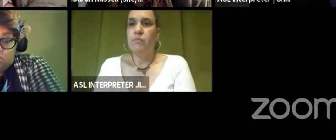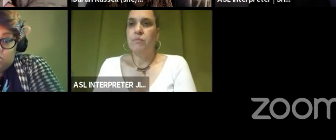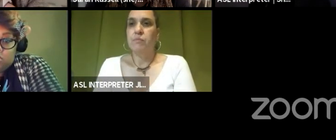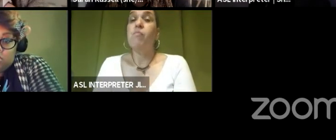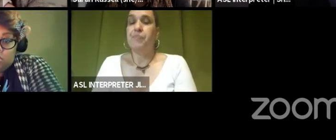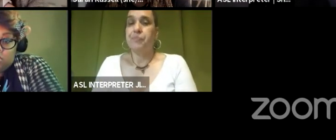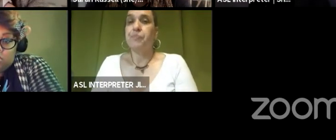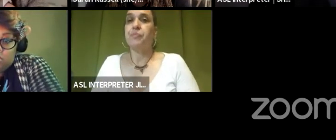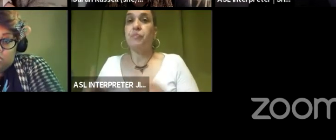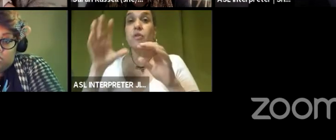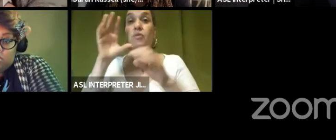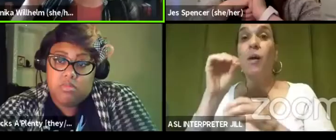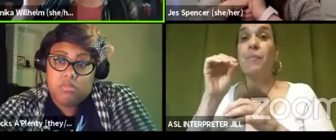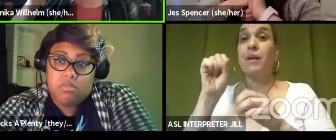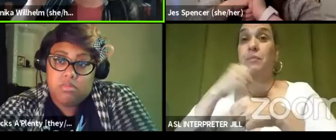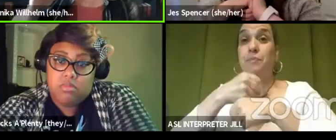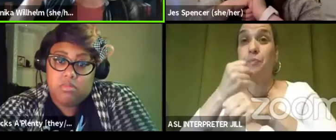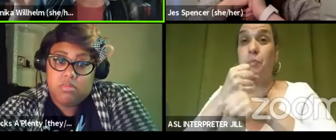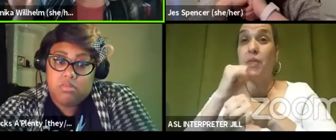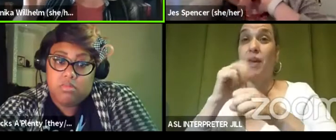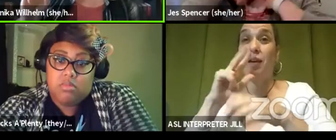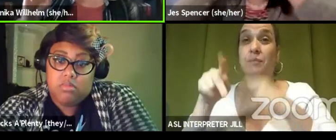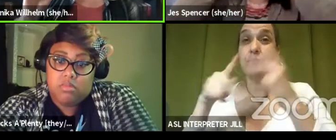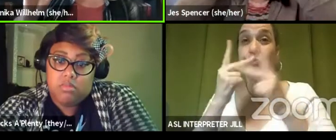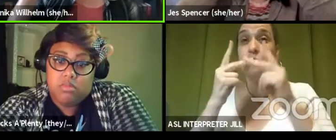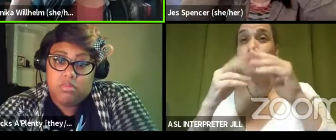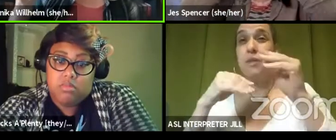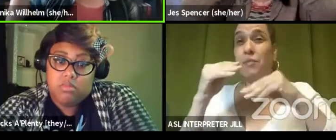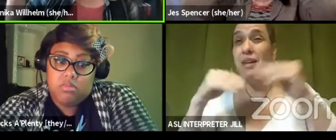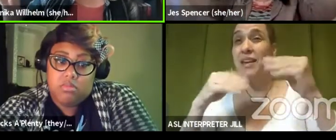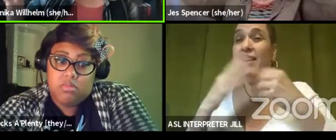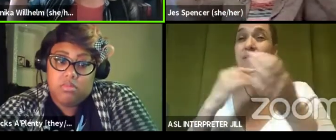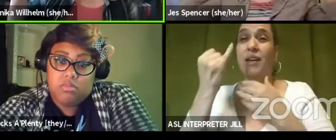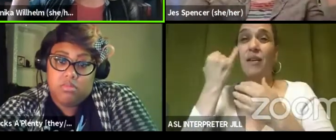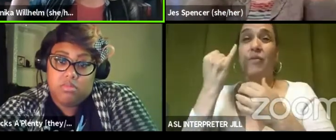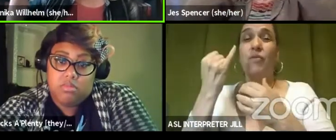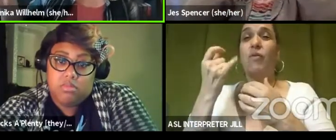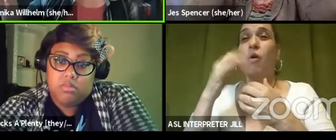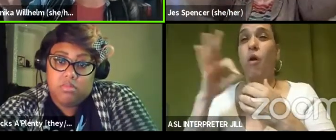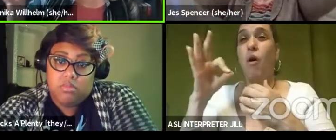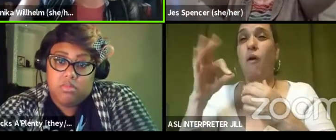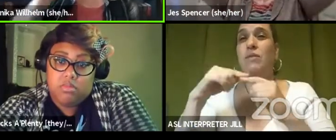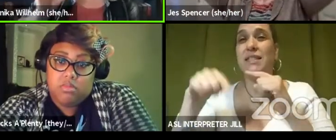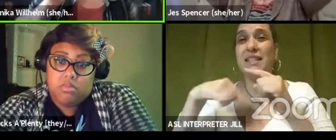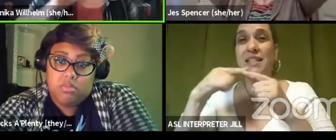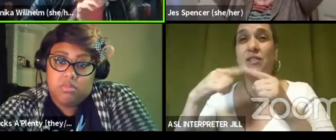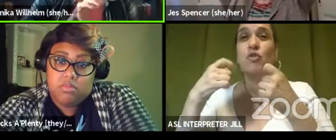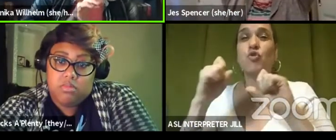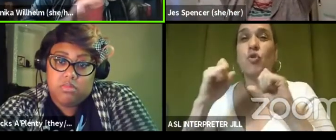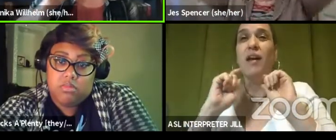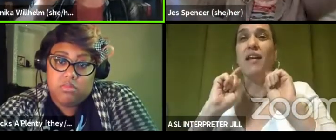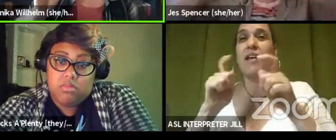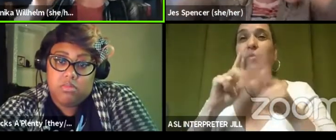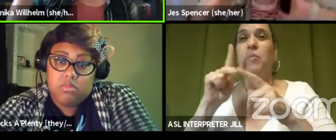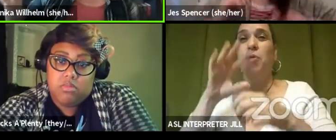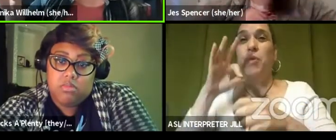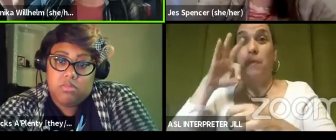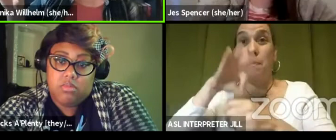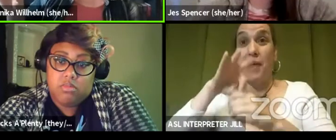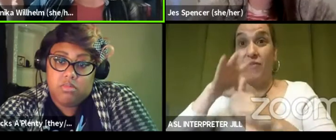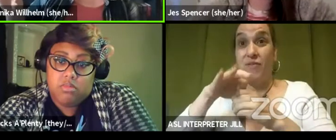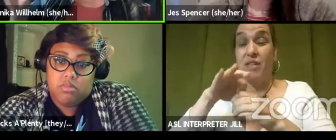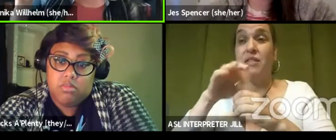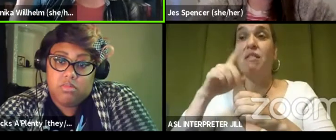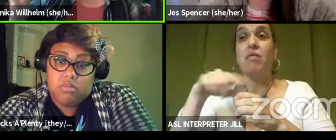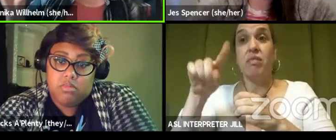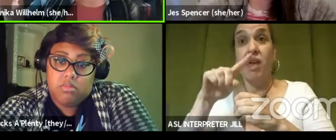those kinds of flexibilities, like where you can, like, even if they're in the off season, like trying to give people the benefits that they have banked, they just might not be on